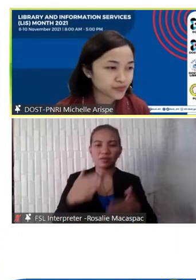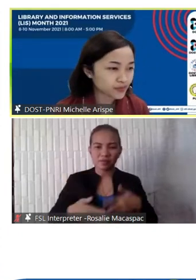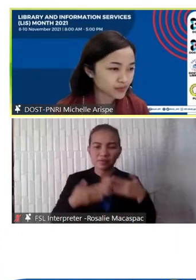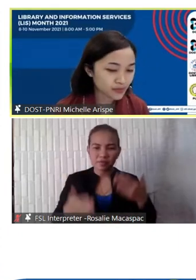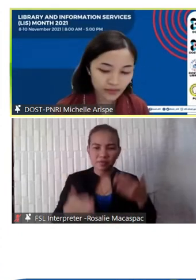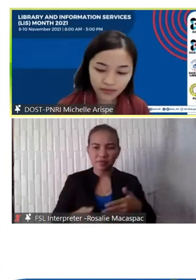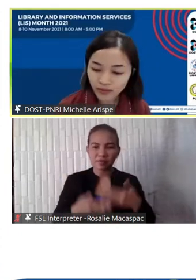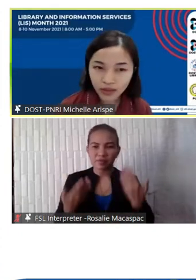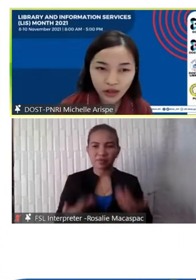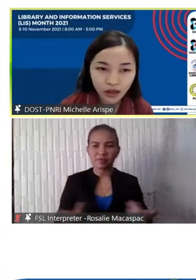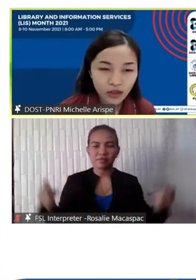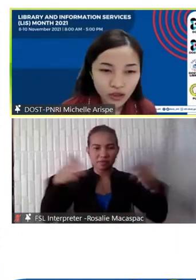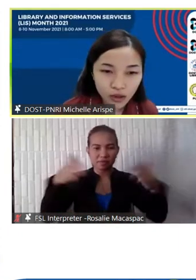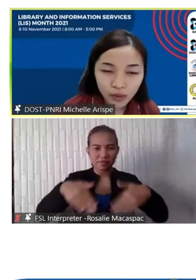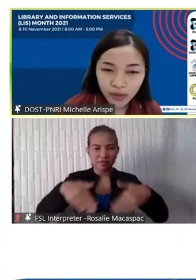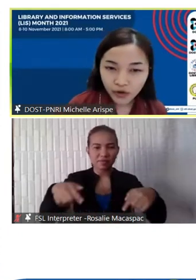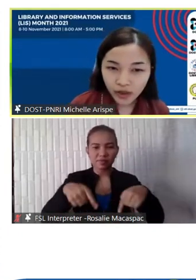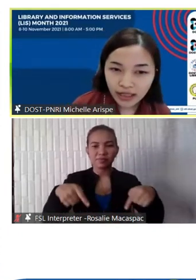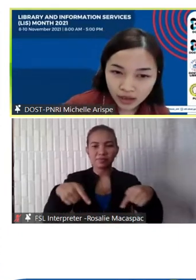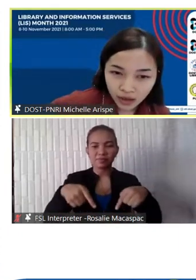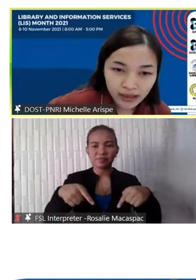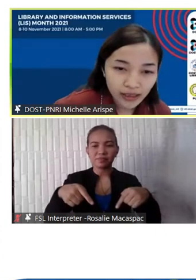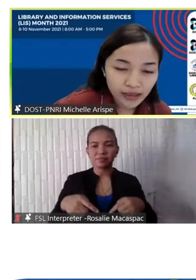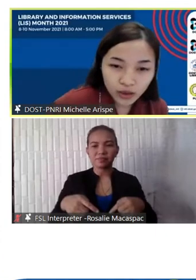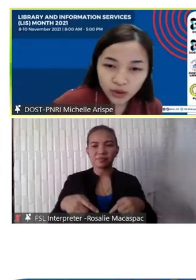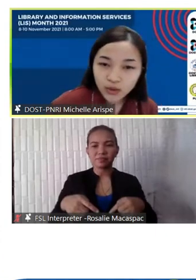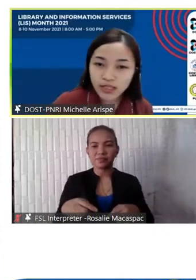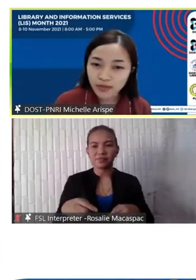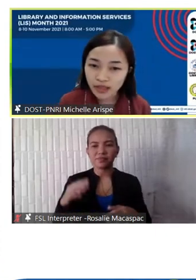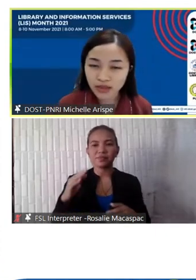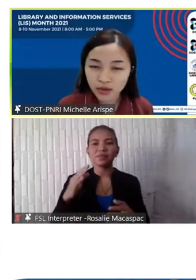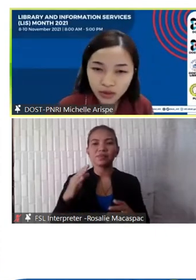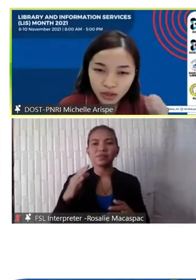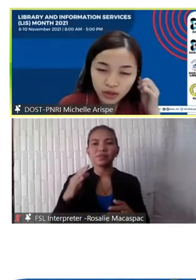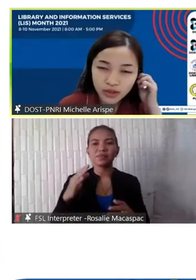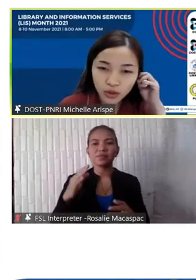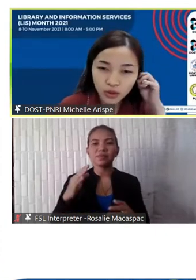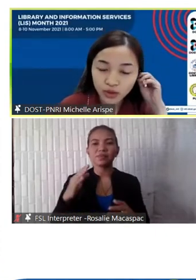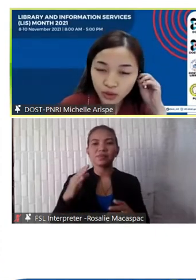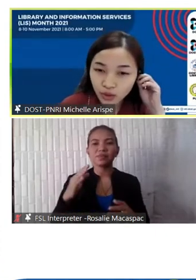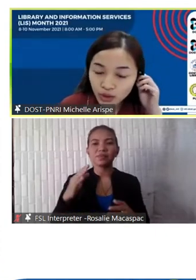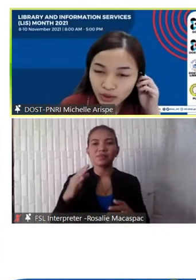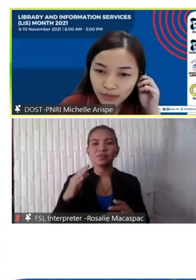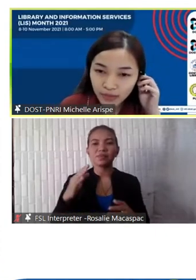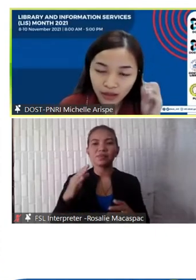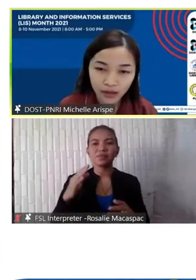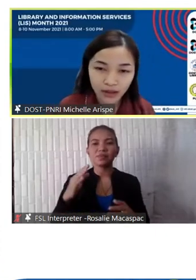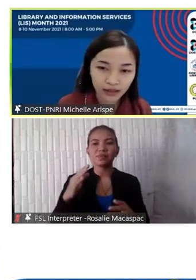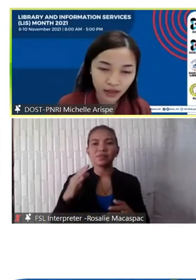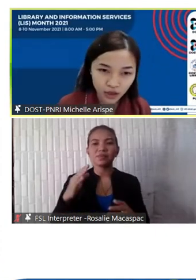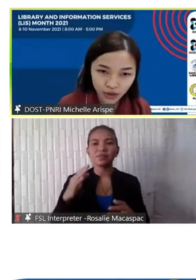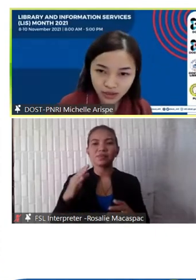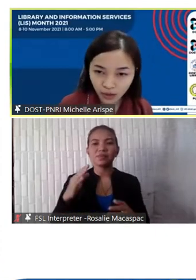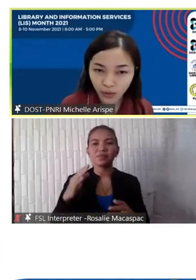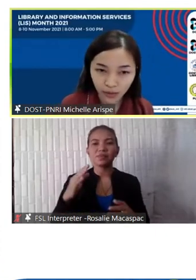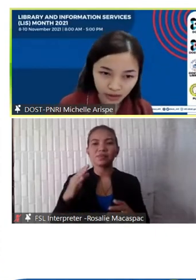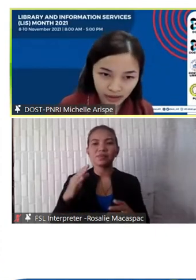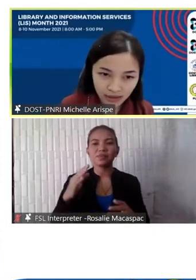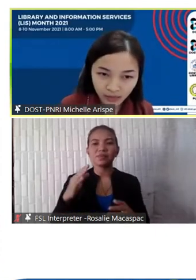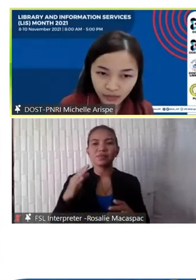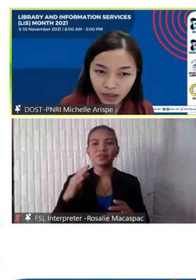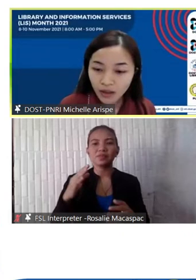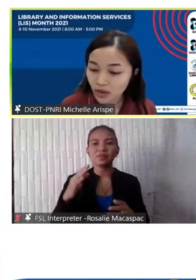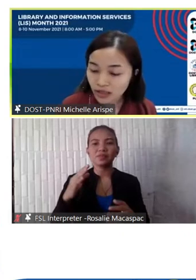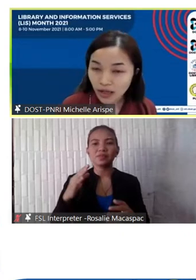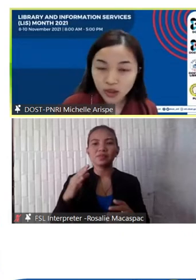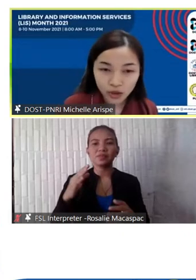library. So before I start, I'd like to do something that we also do during PNRI lectures or